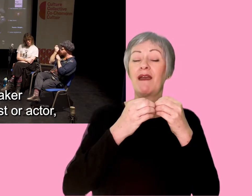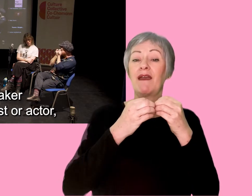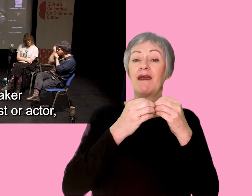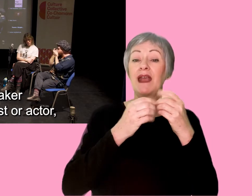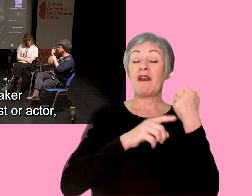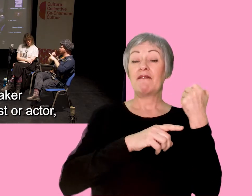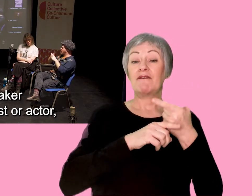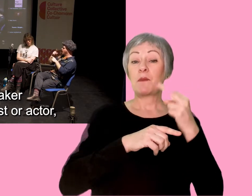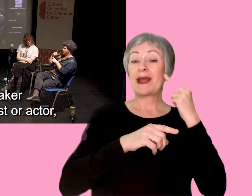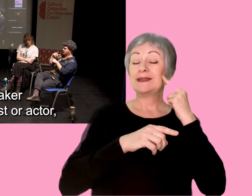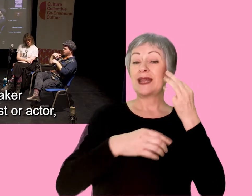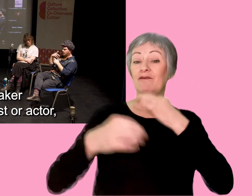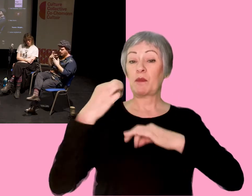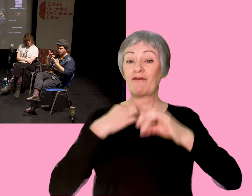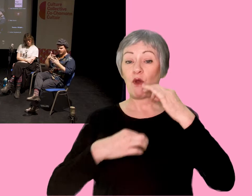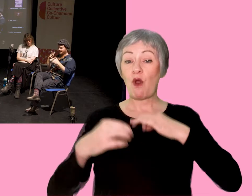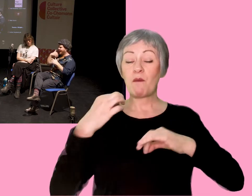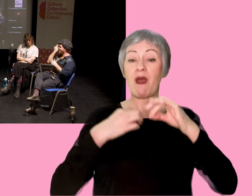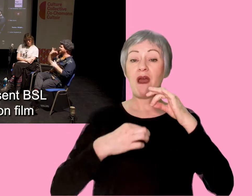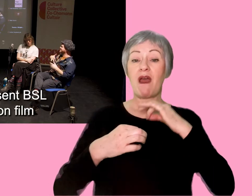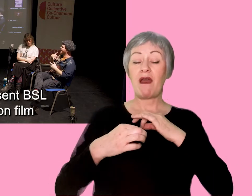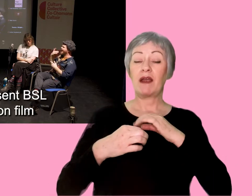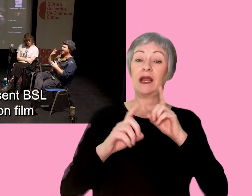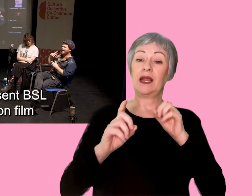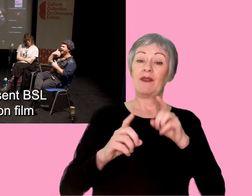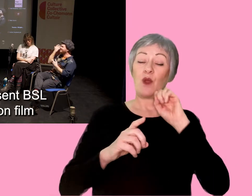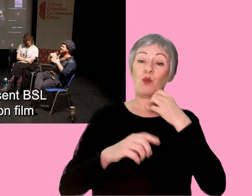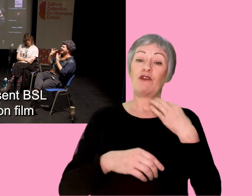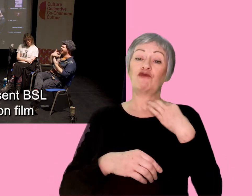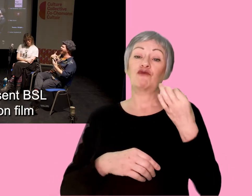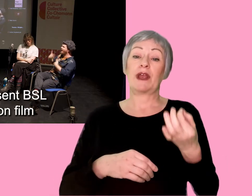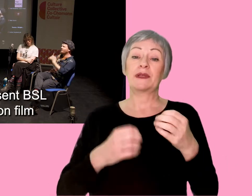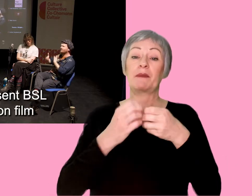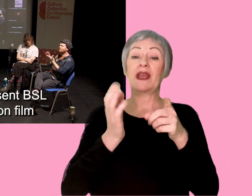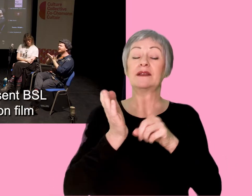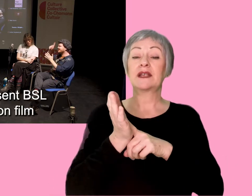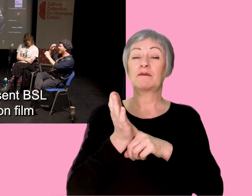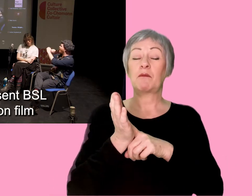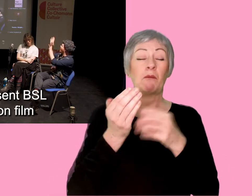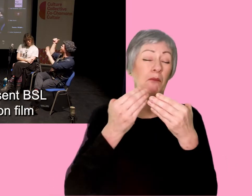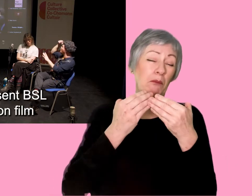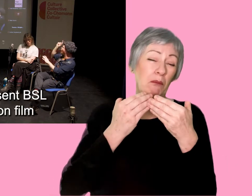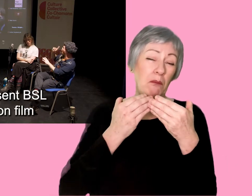a deaf artist or actor, they're going to represent BSL far more